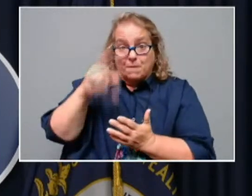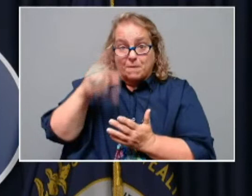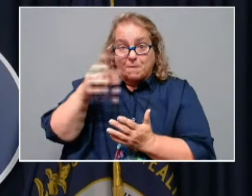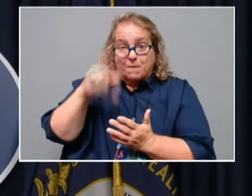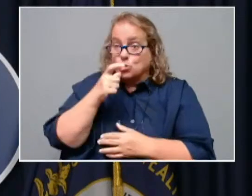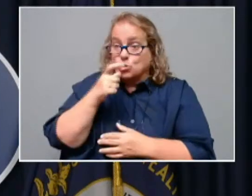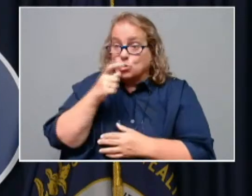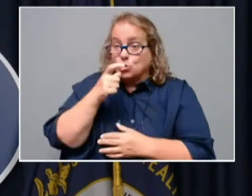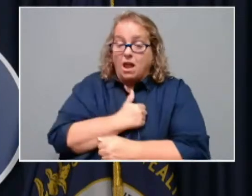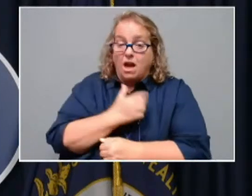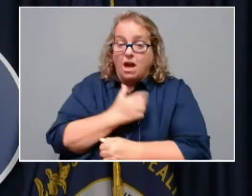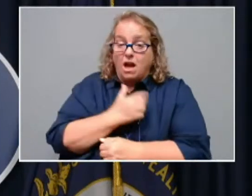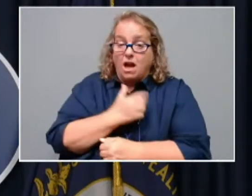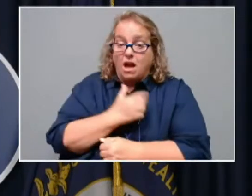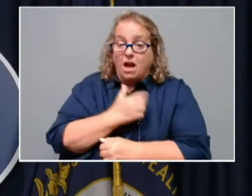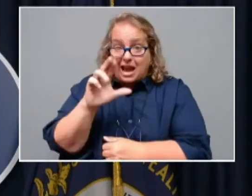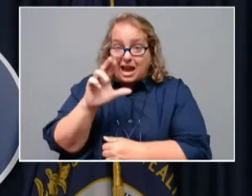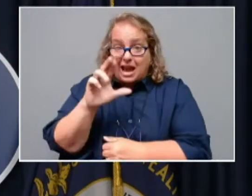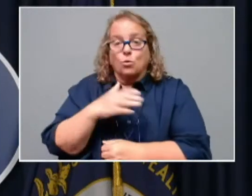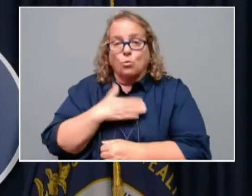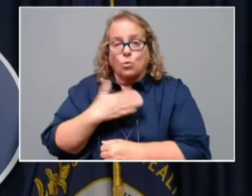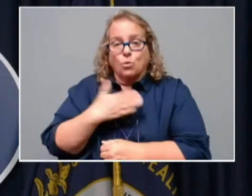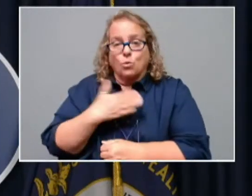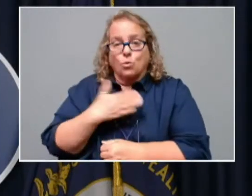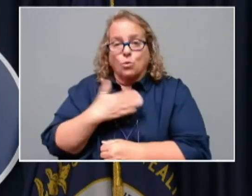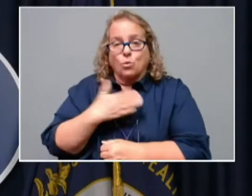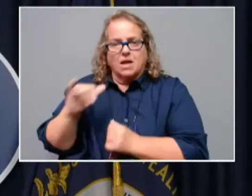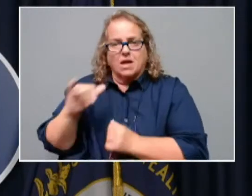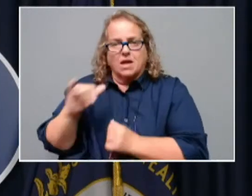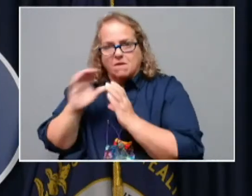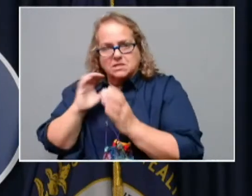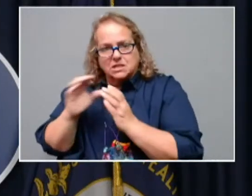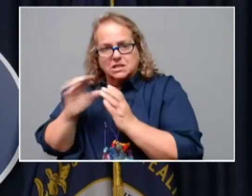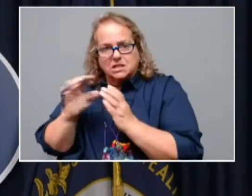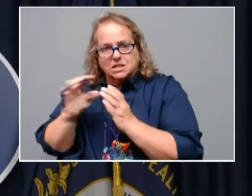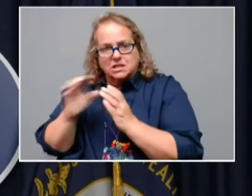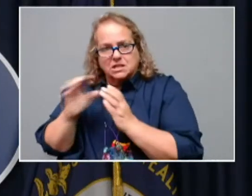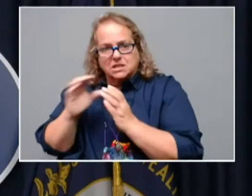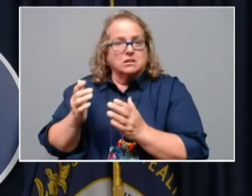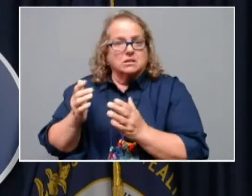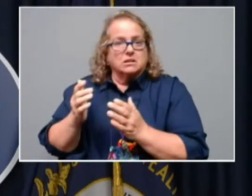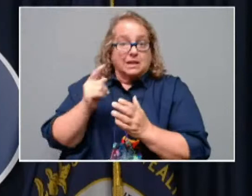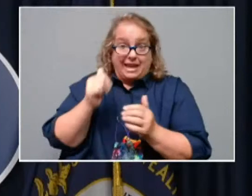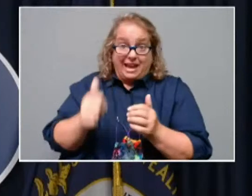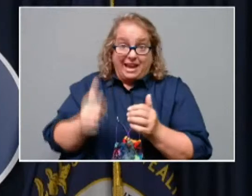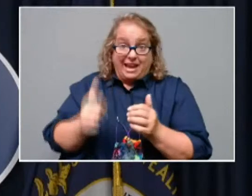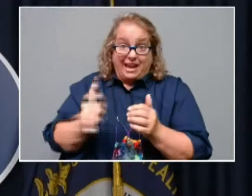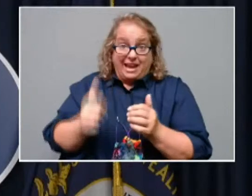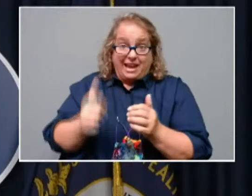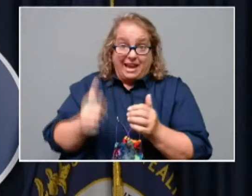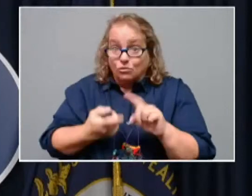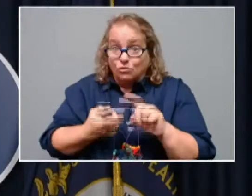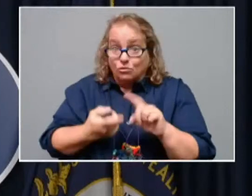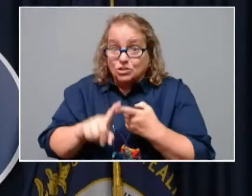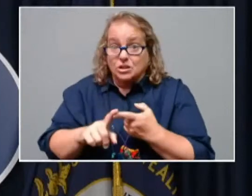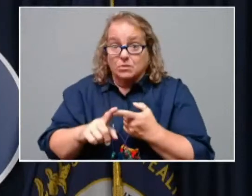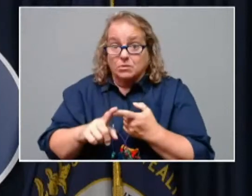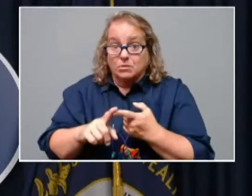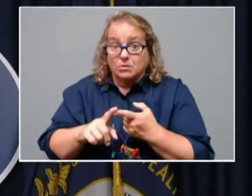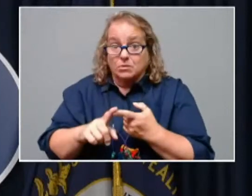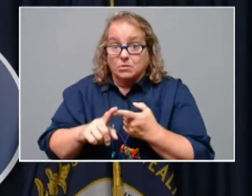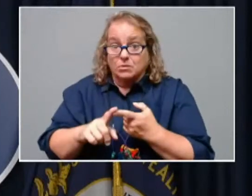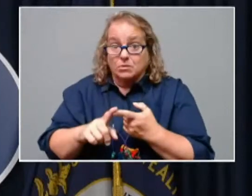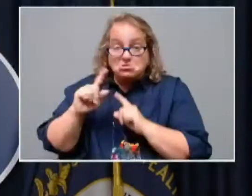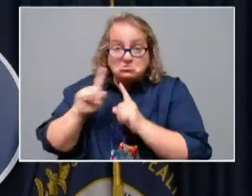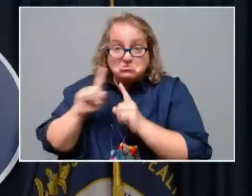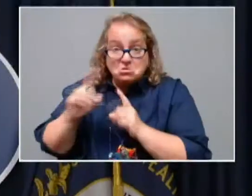that conversation that could end their friendship. That could lead to people not talking for a while. But right now, it's that scary. I mean, I'd care a lot more